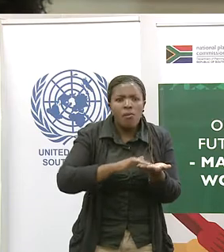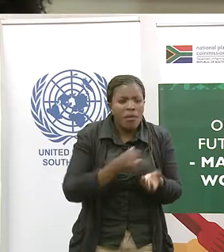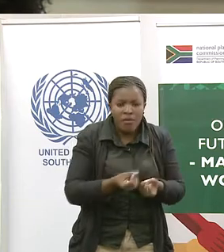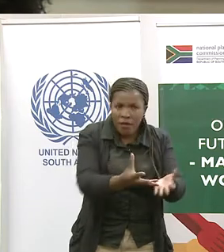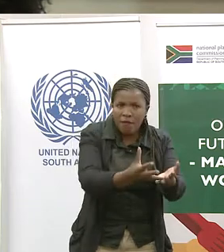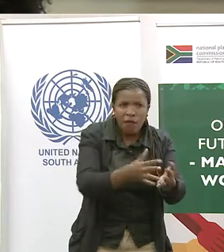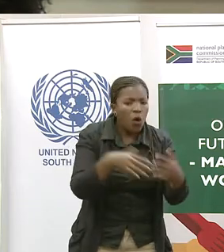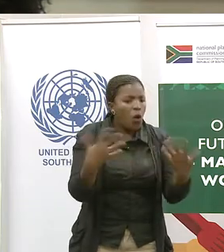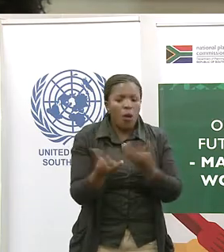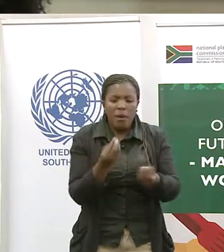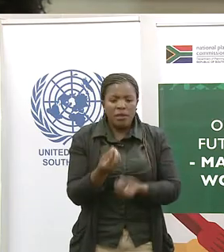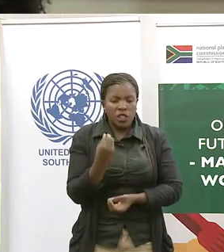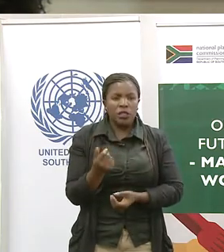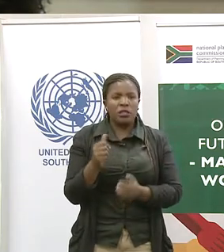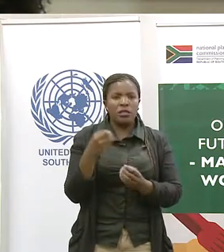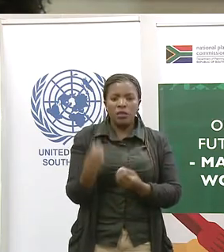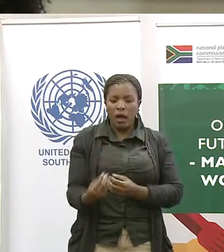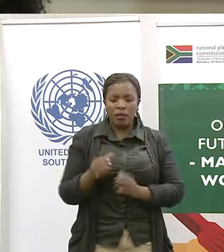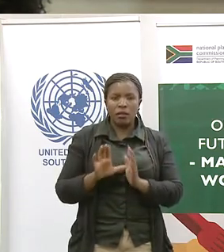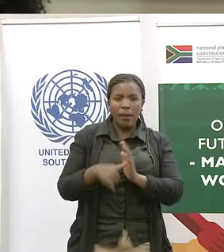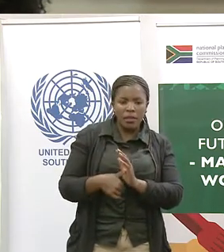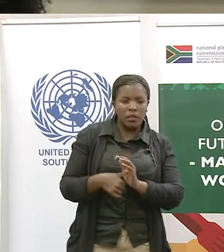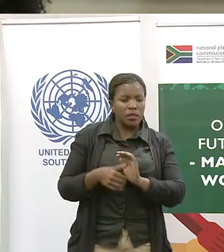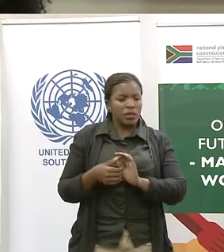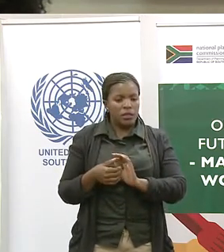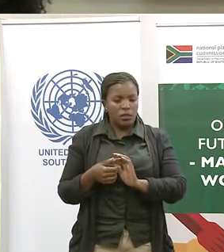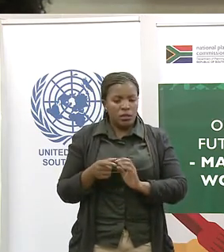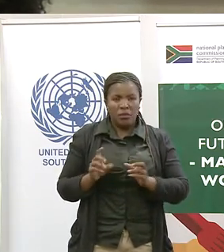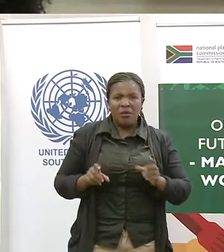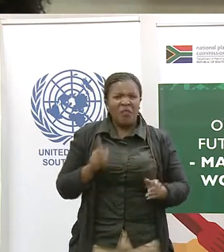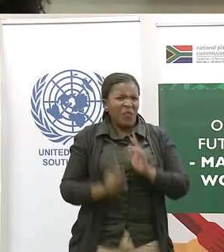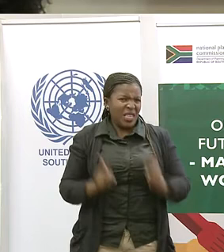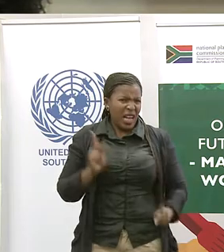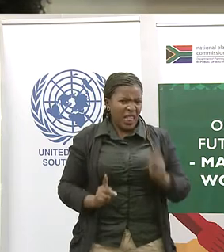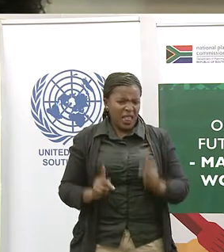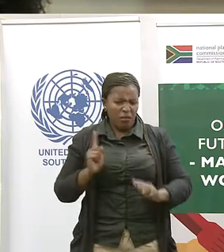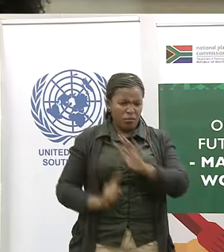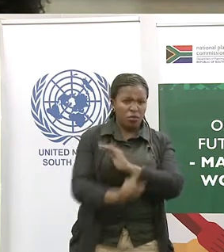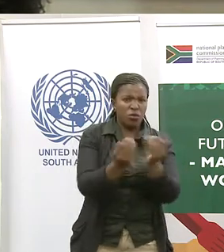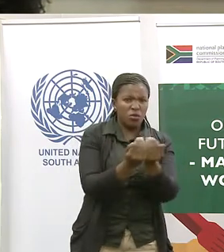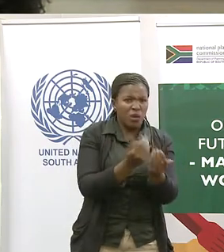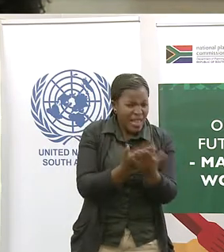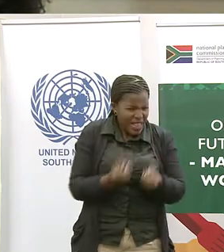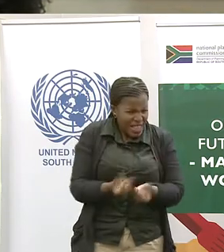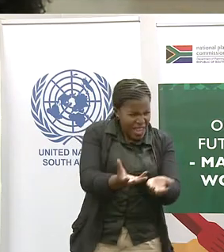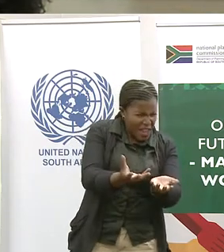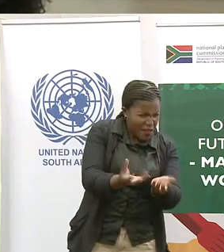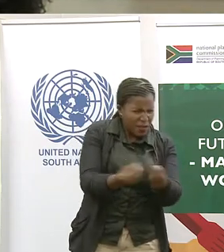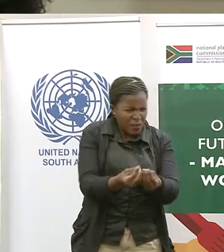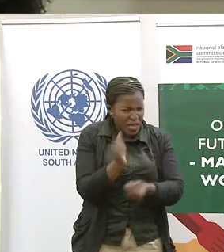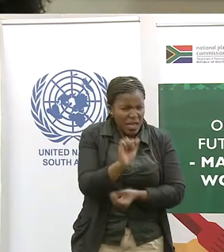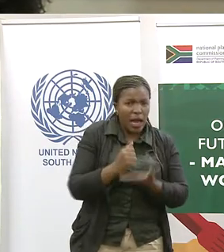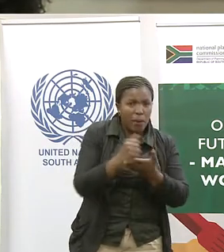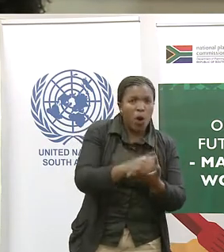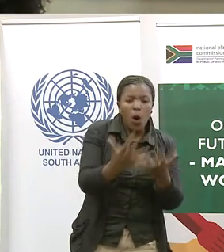a single kid in a school? Can we provide sign language tuition for a single deaf kid in a school? Do we have the